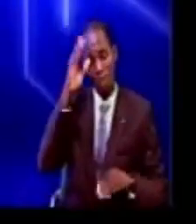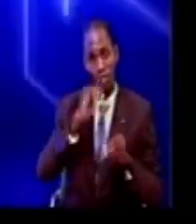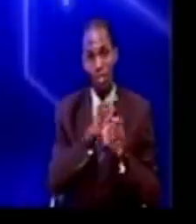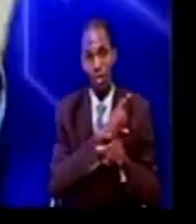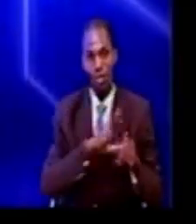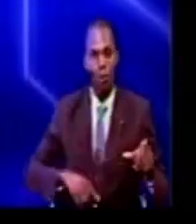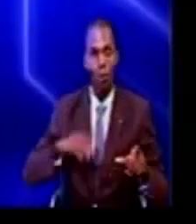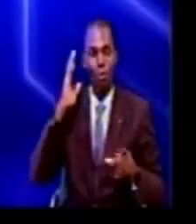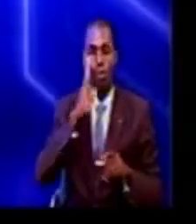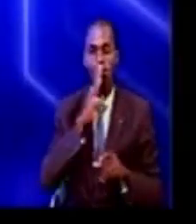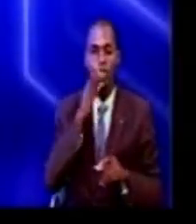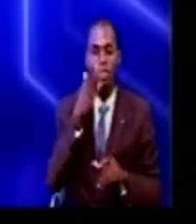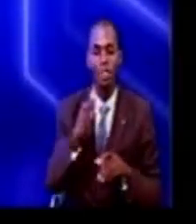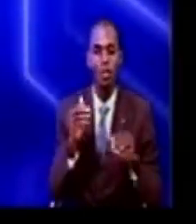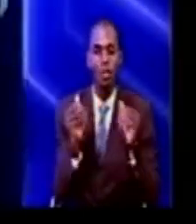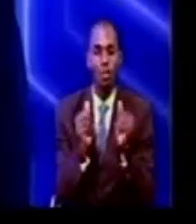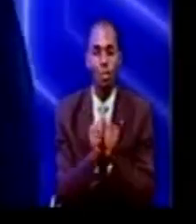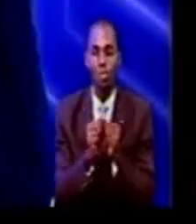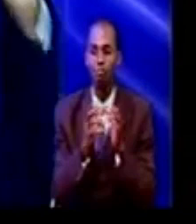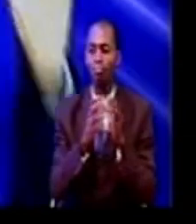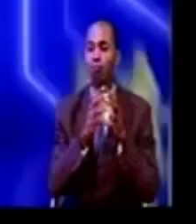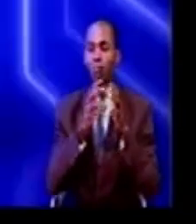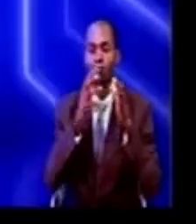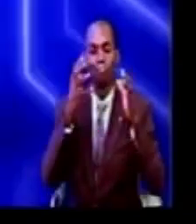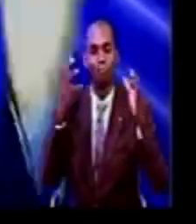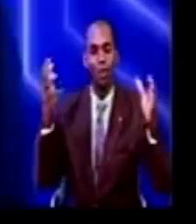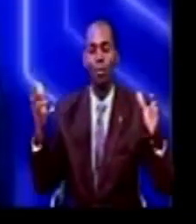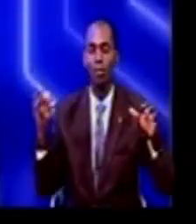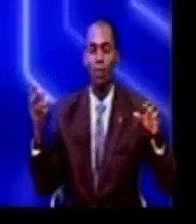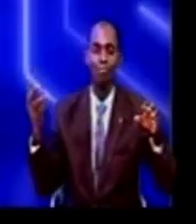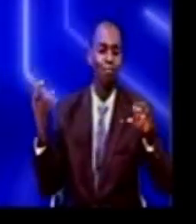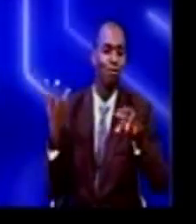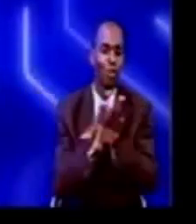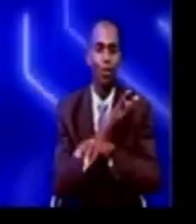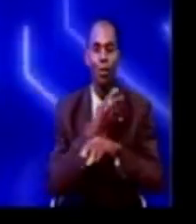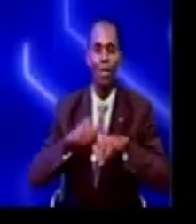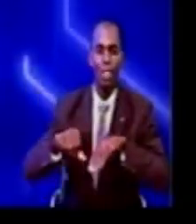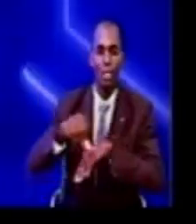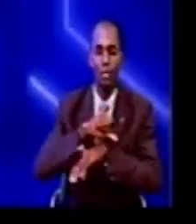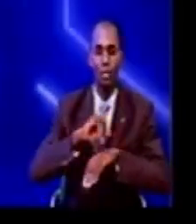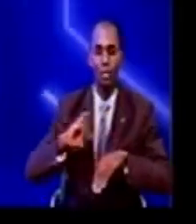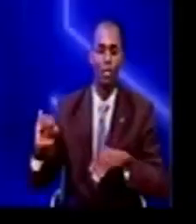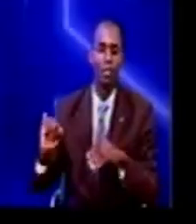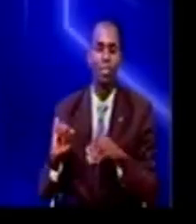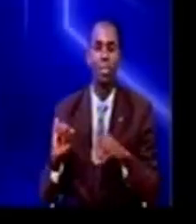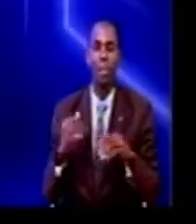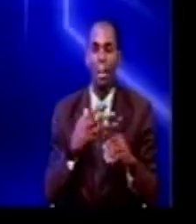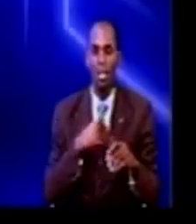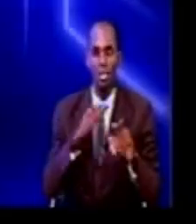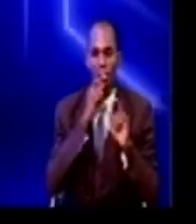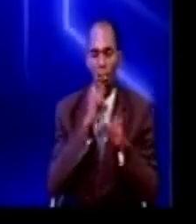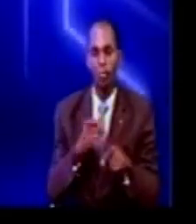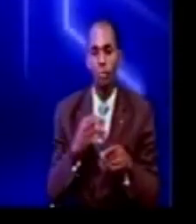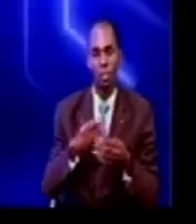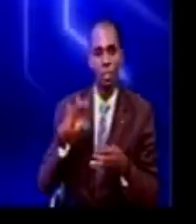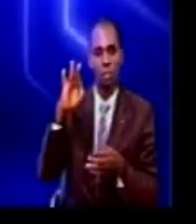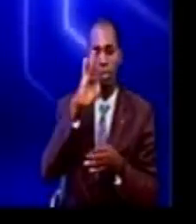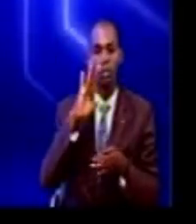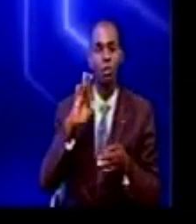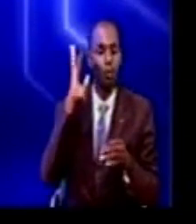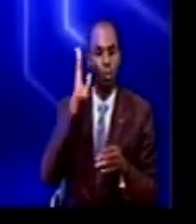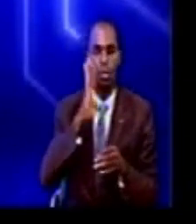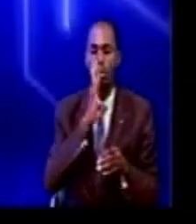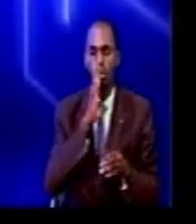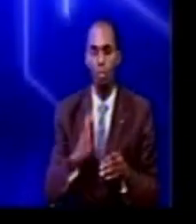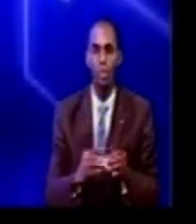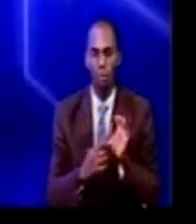there. Our Father in the Lord will be there with multiple anointing, extended gifts